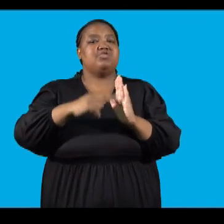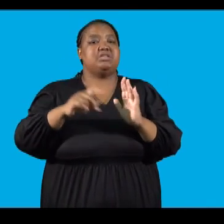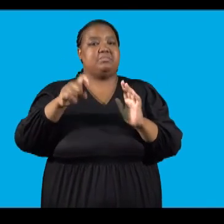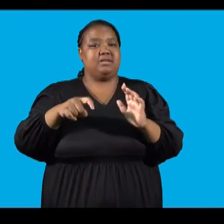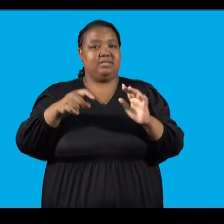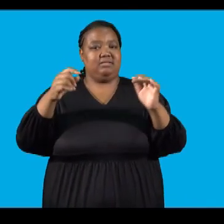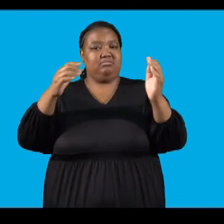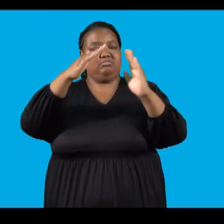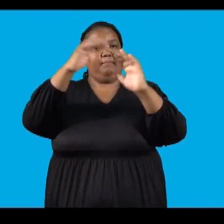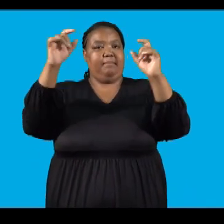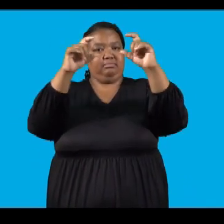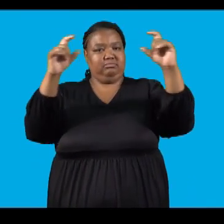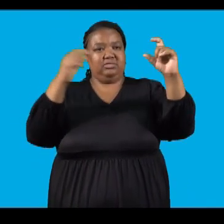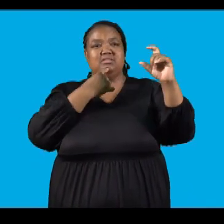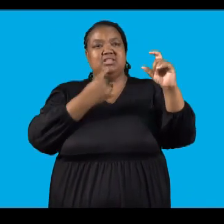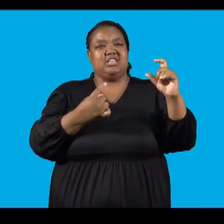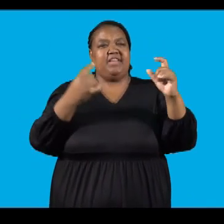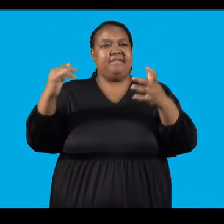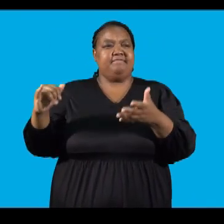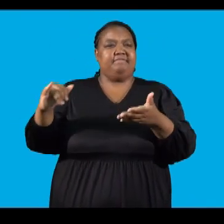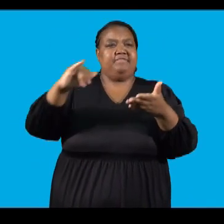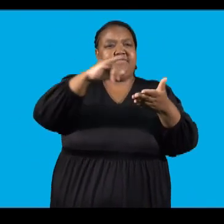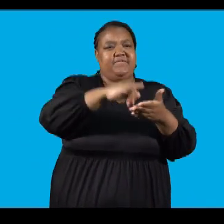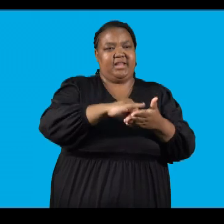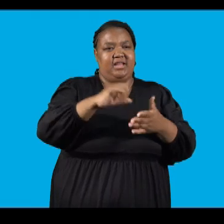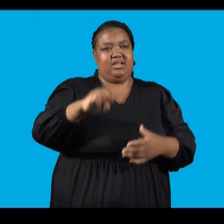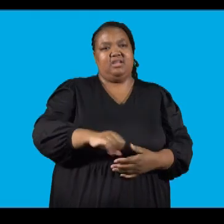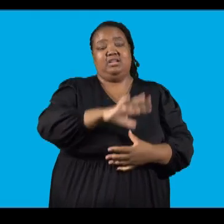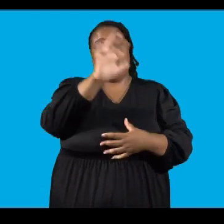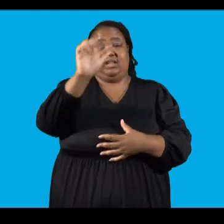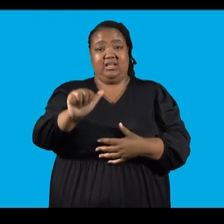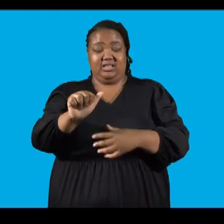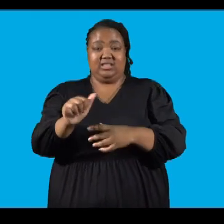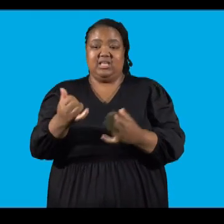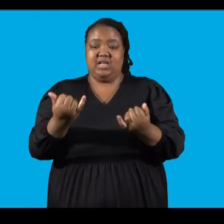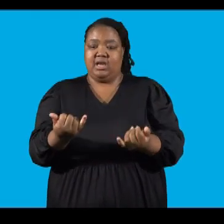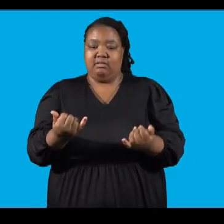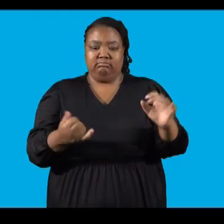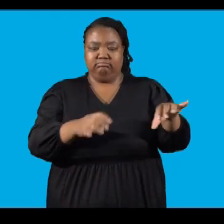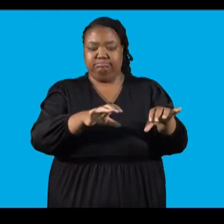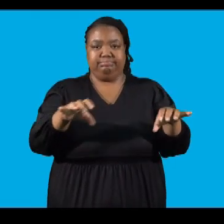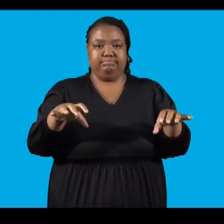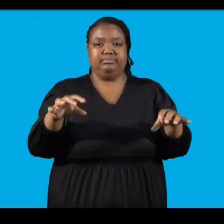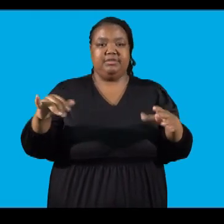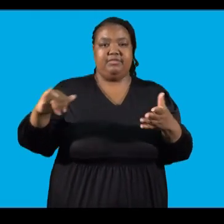it. The heading says, flying around SA has just got more